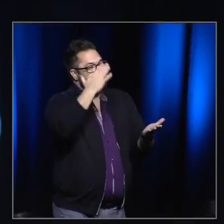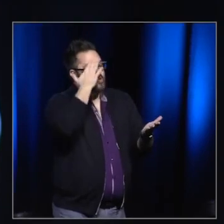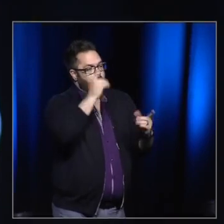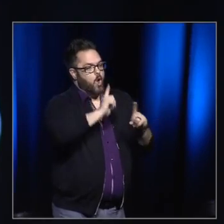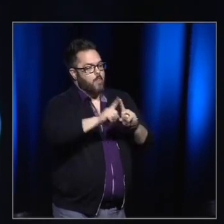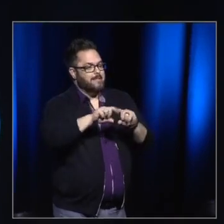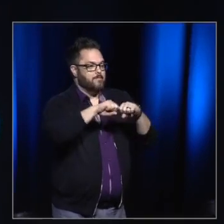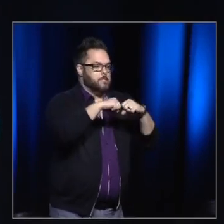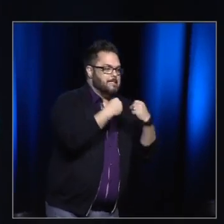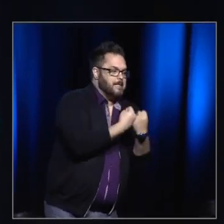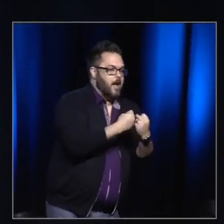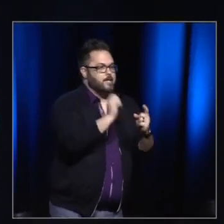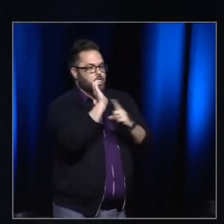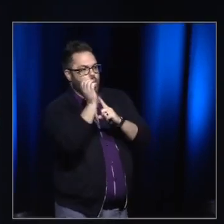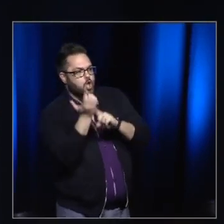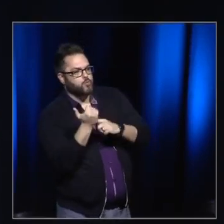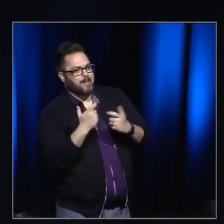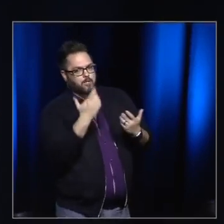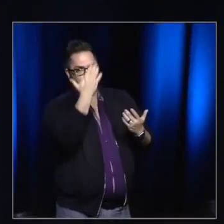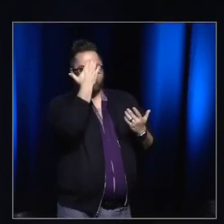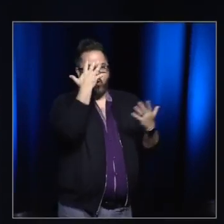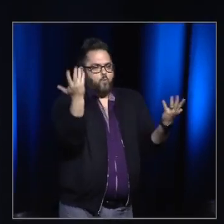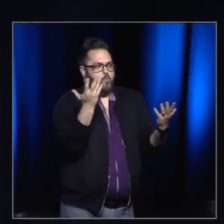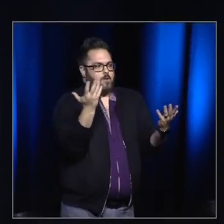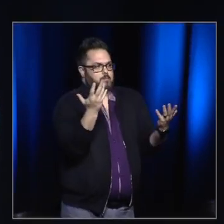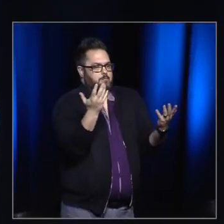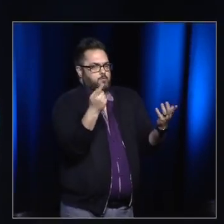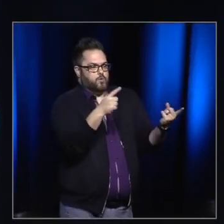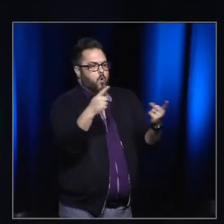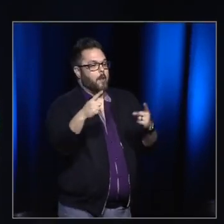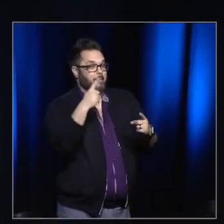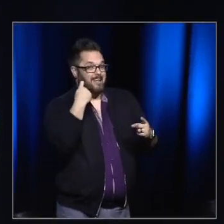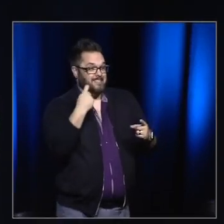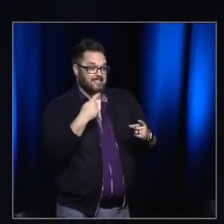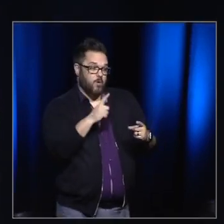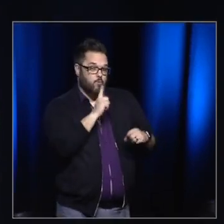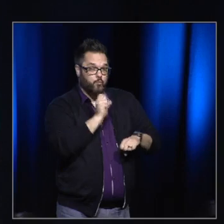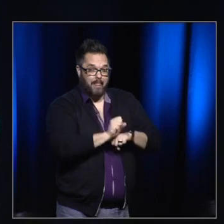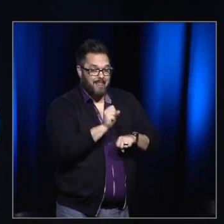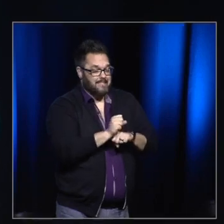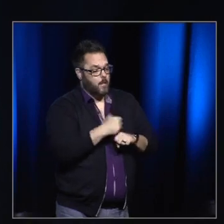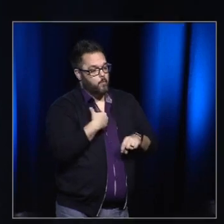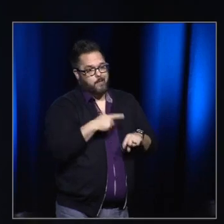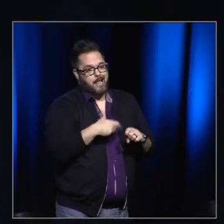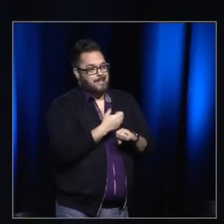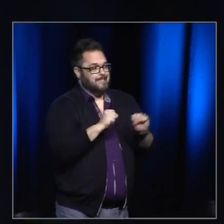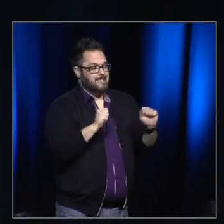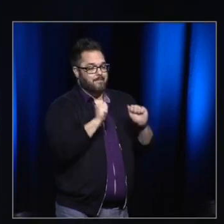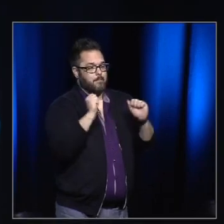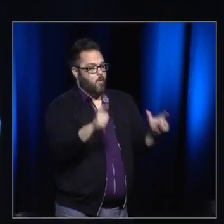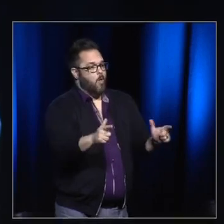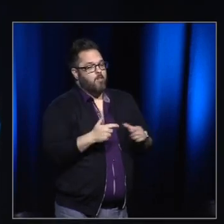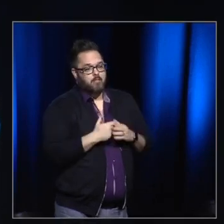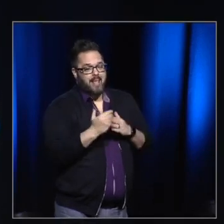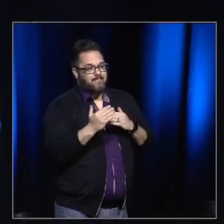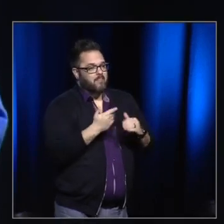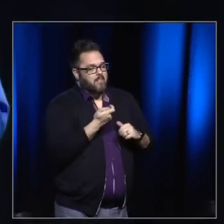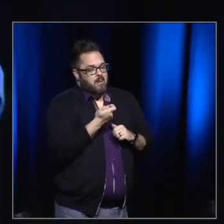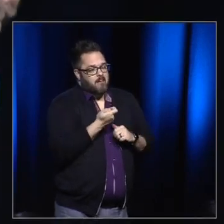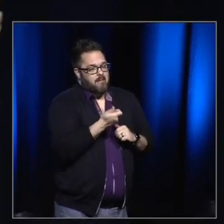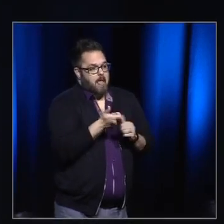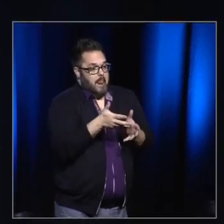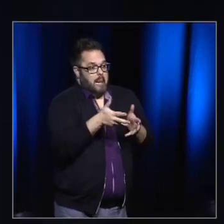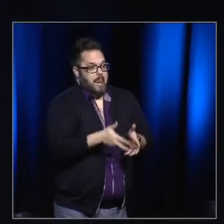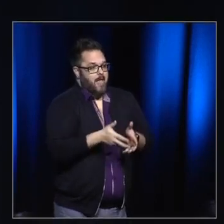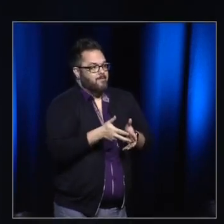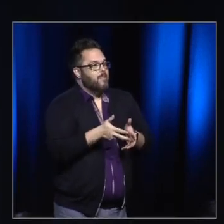and cultures are like out there, because you know, if we're being realistic, we're not going to save them all. And even if there's remnants of them, they're not going to be what they were when they were at